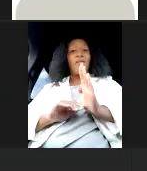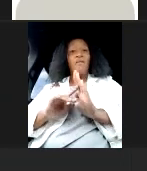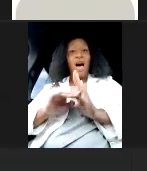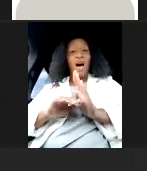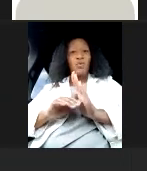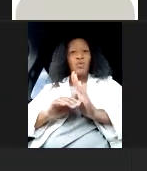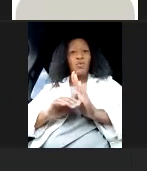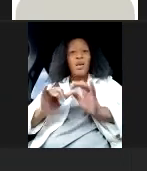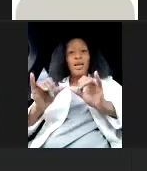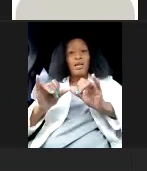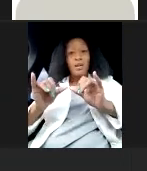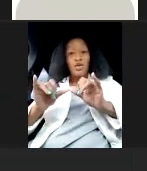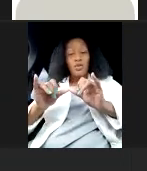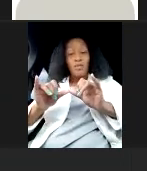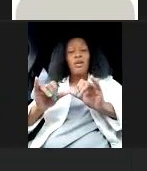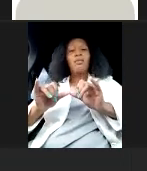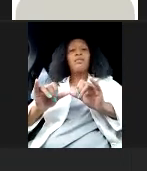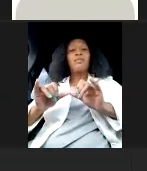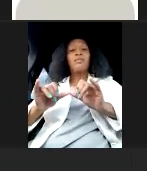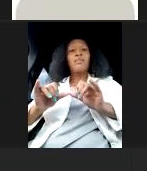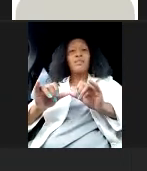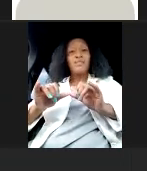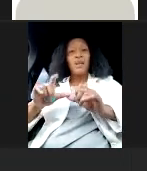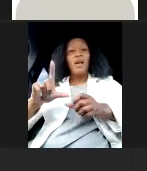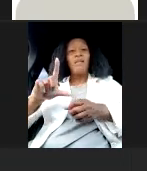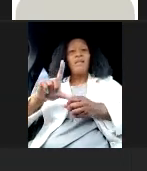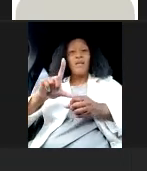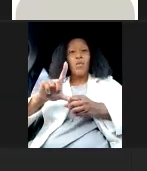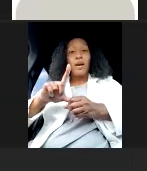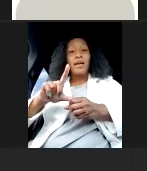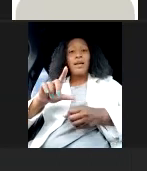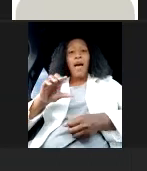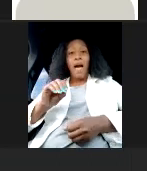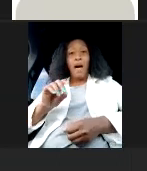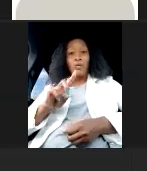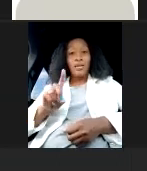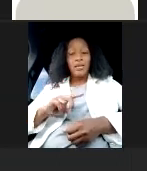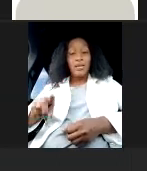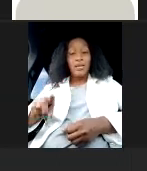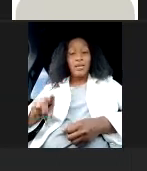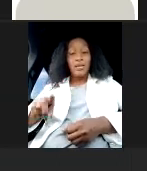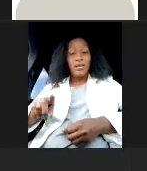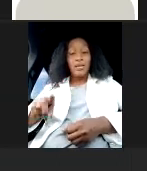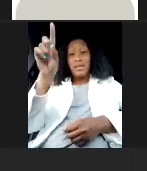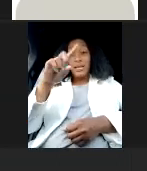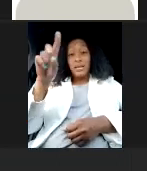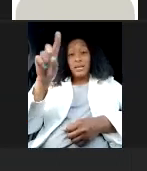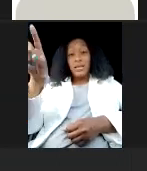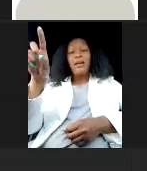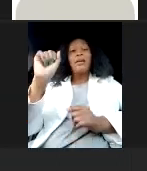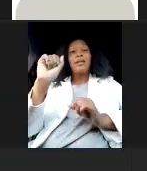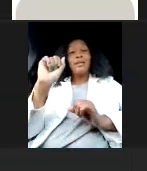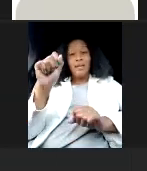and I had the volume unit, fluid ounces, I could take ounces over